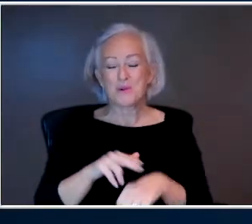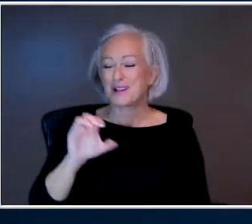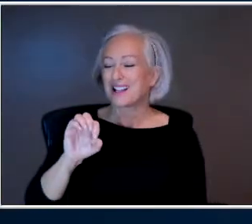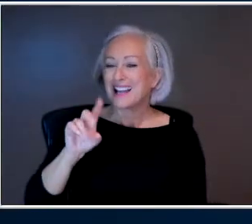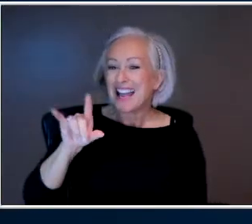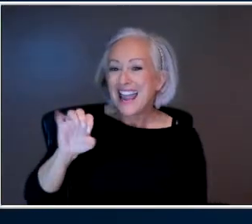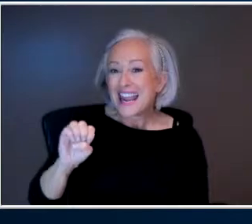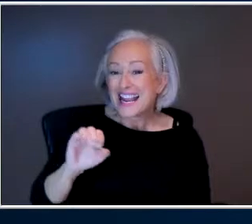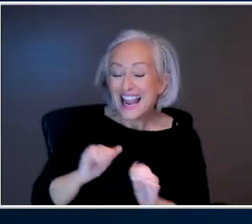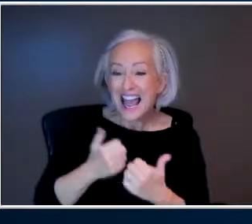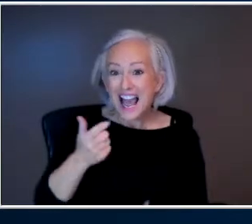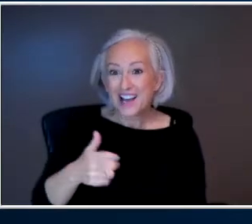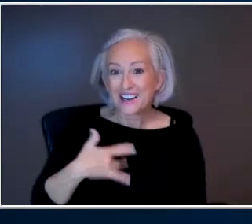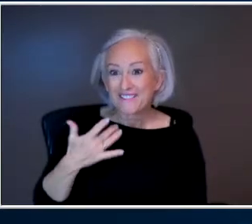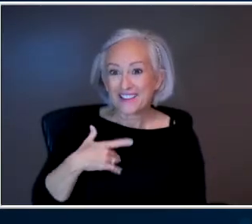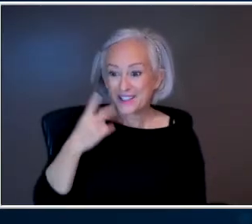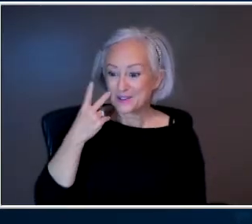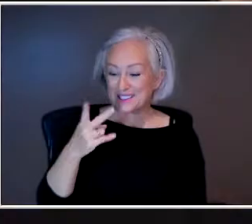to see him back out there?